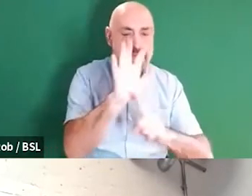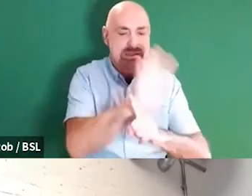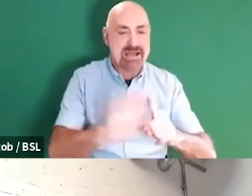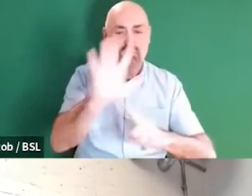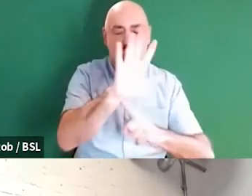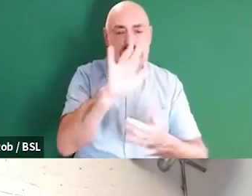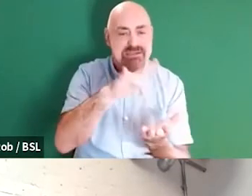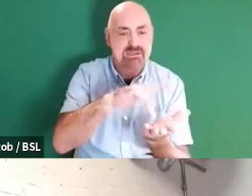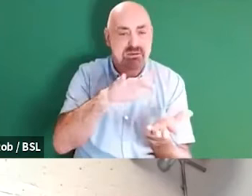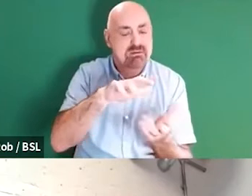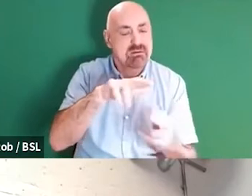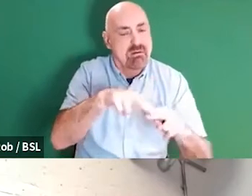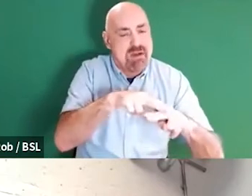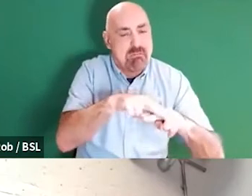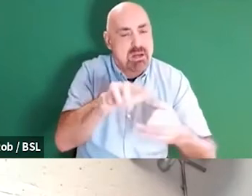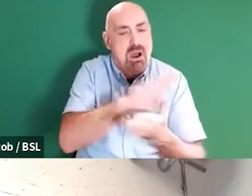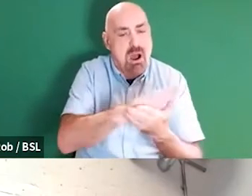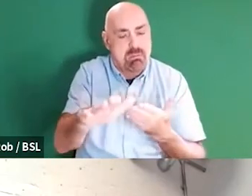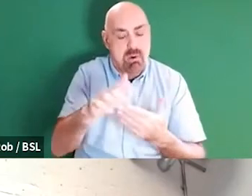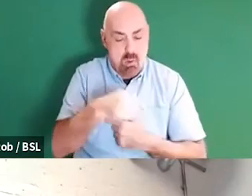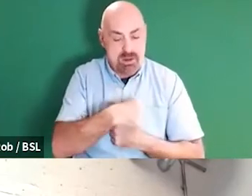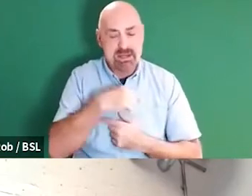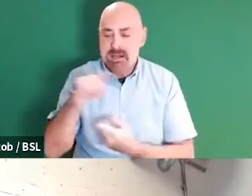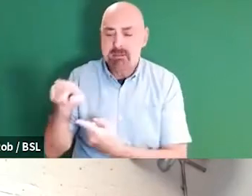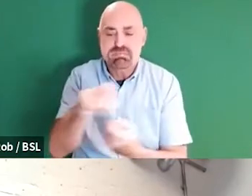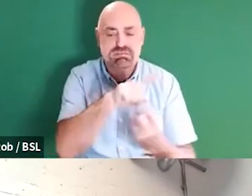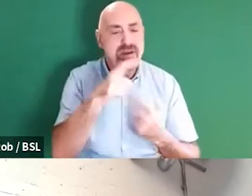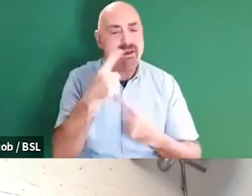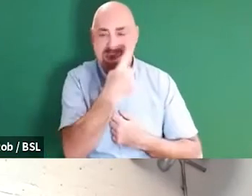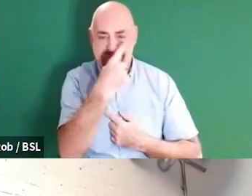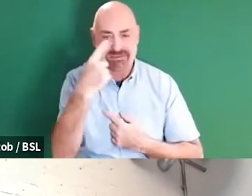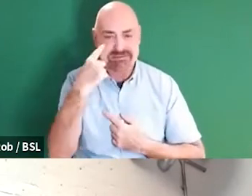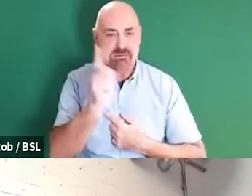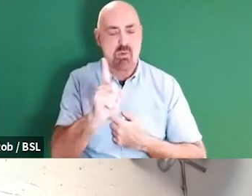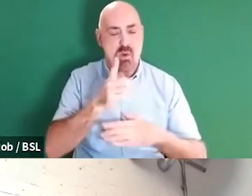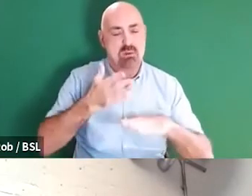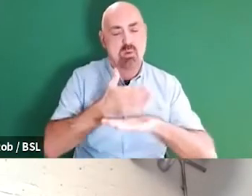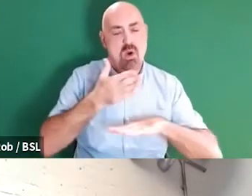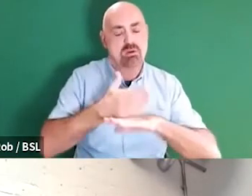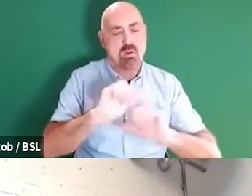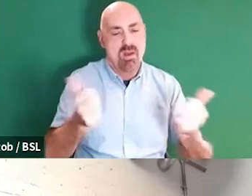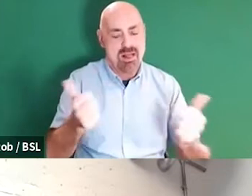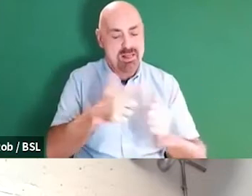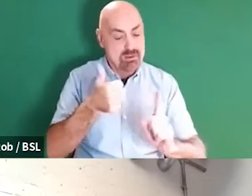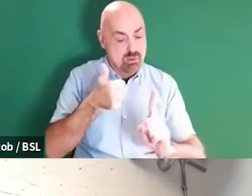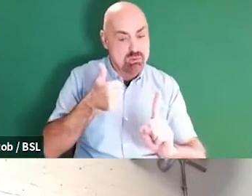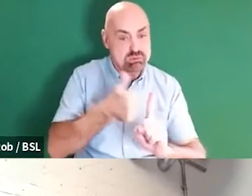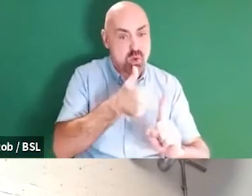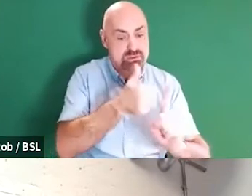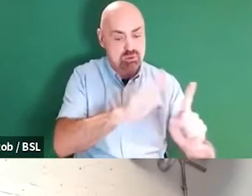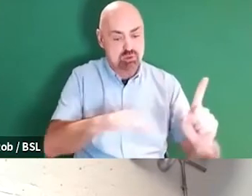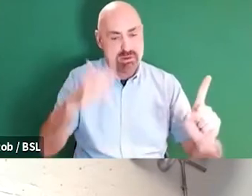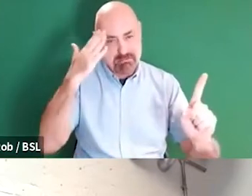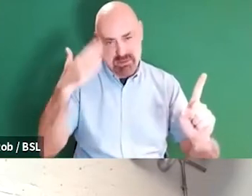Hubs. Our role is very much to provide the evidence about what has been shown to work in key areas such as supporting children's mental health,